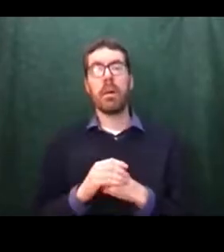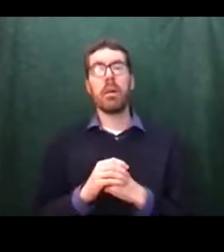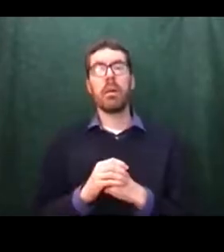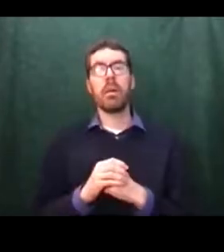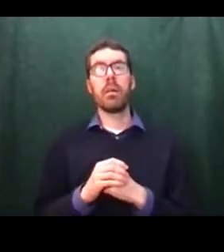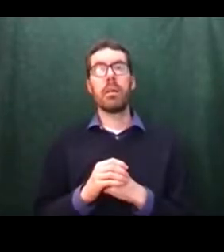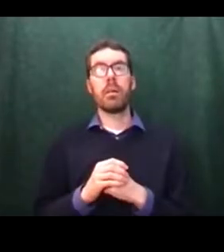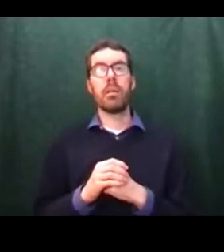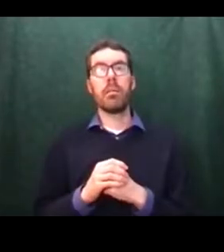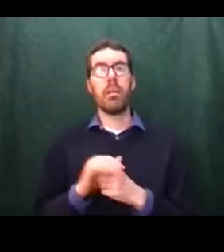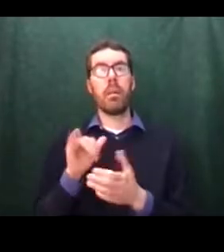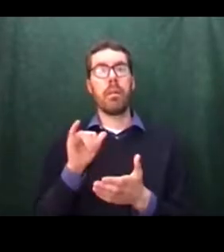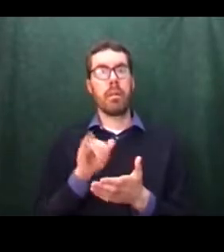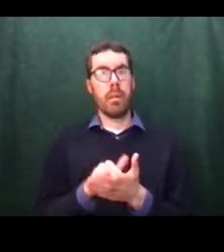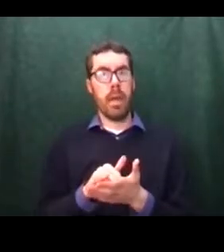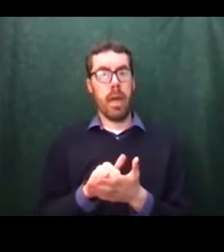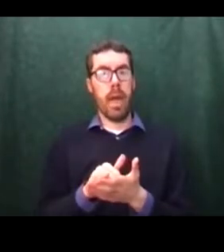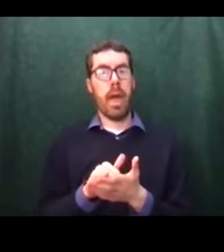proposed as a